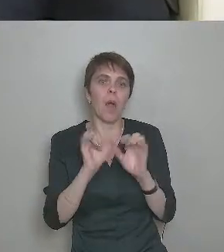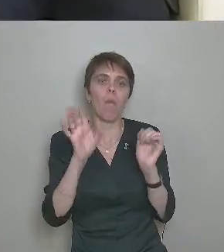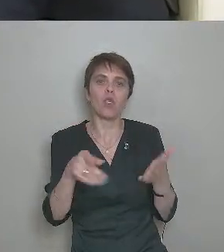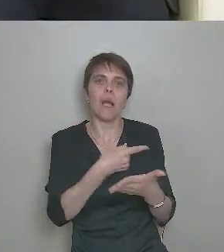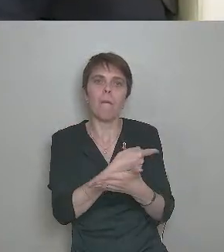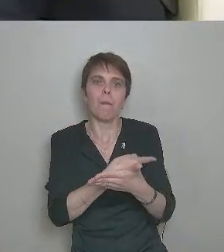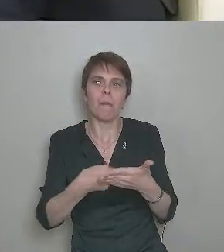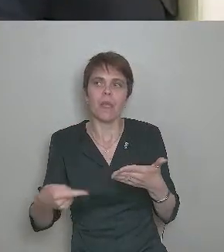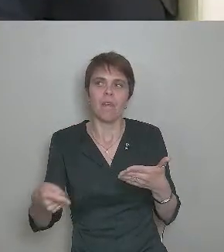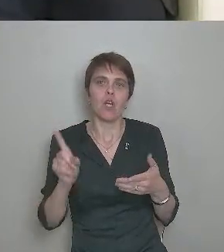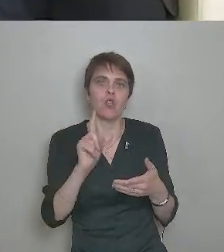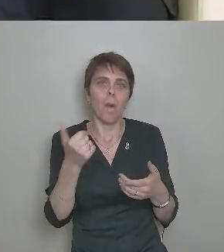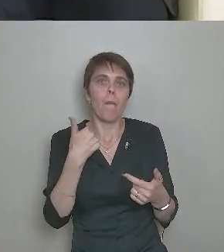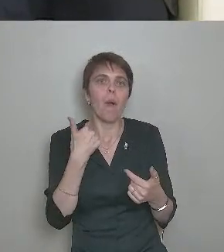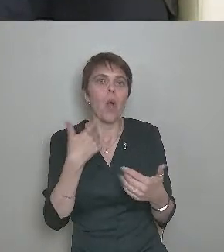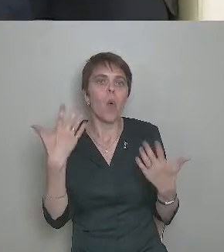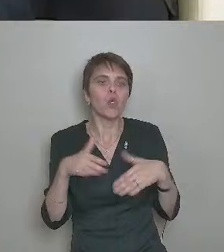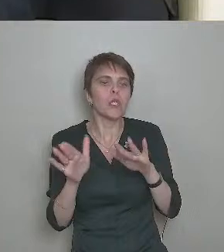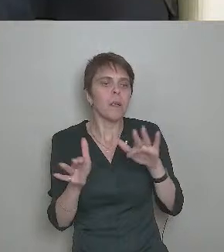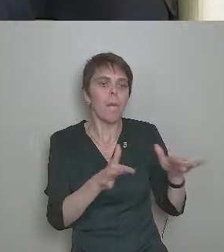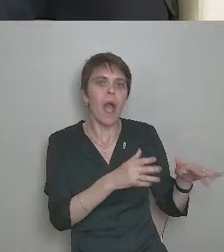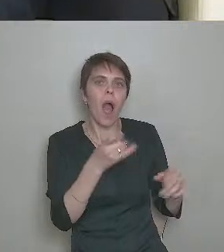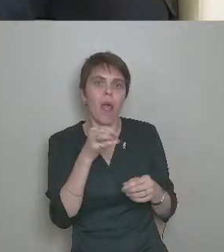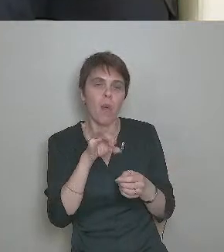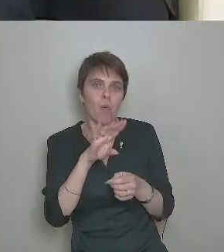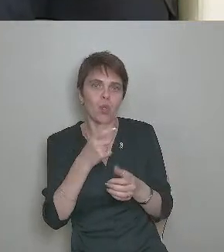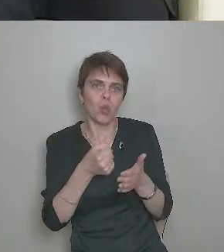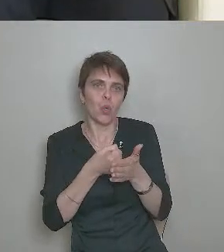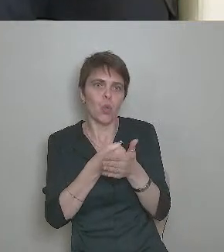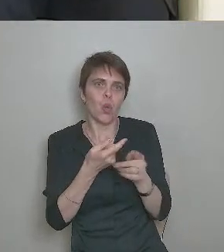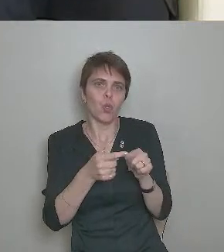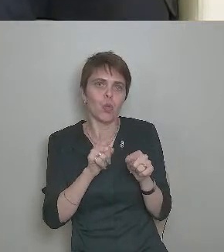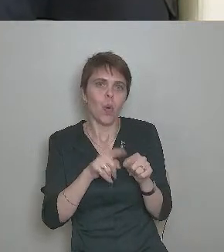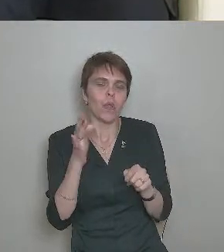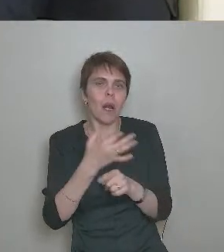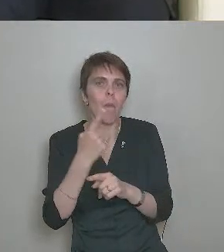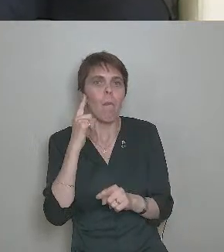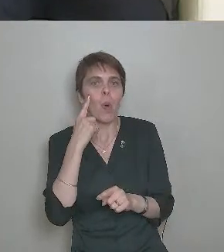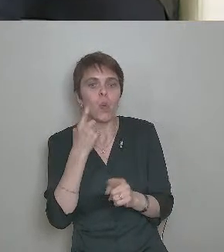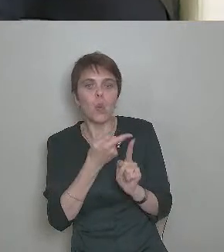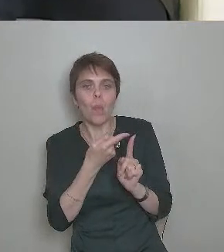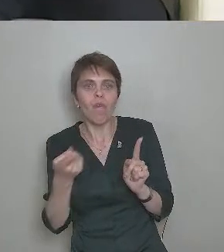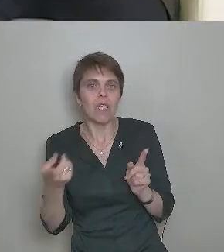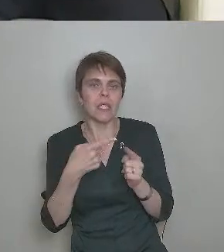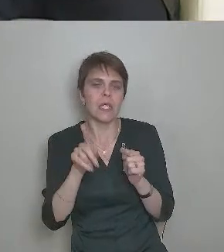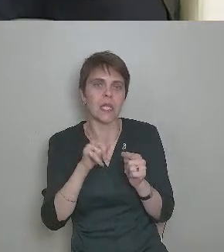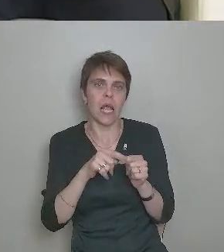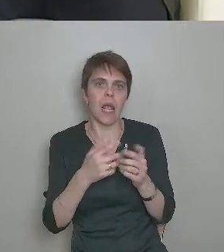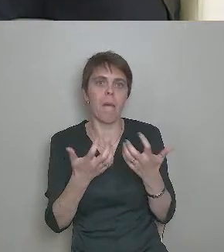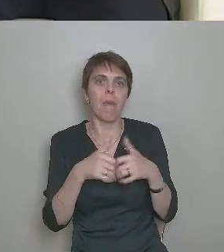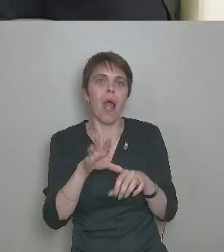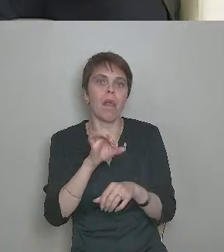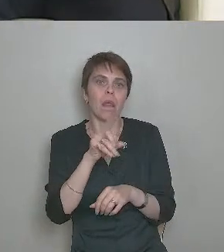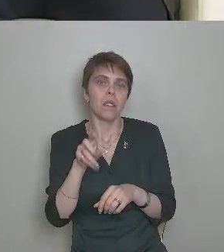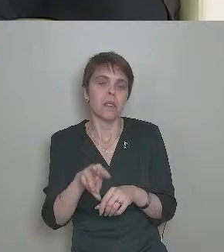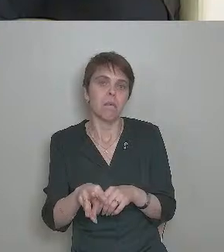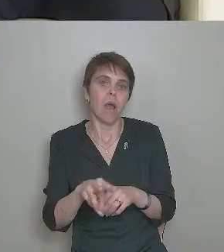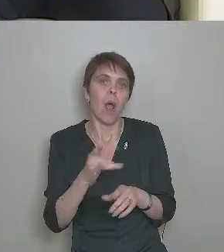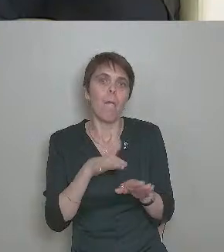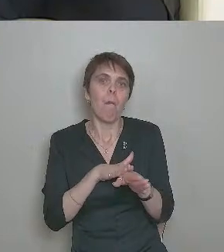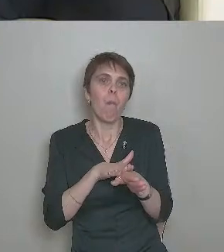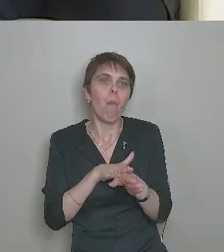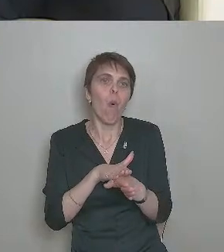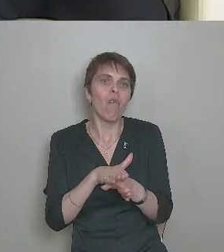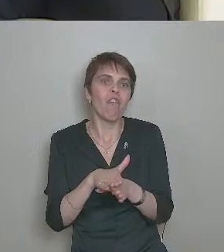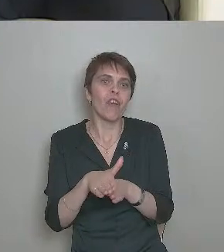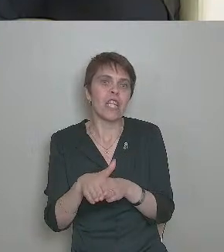you. So maybe we come to the conclusion that we have to think through